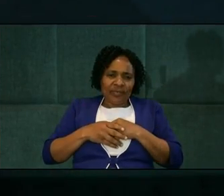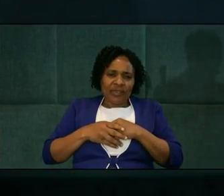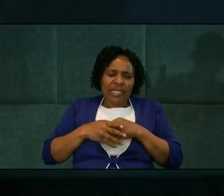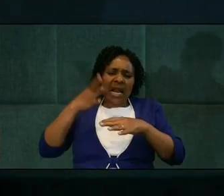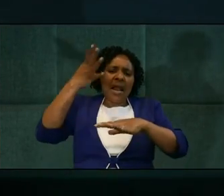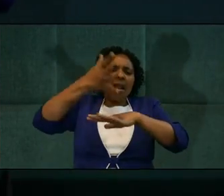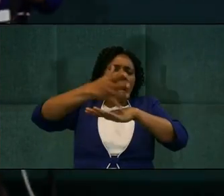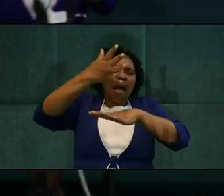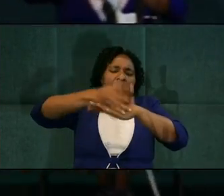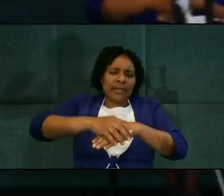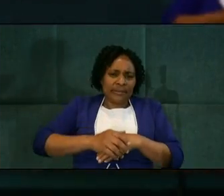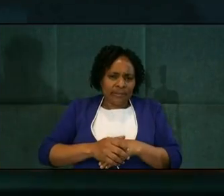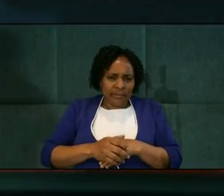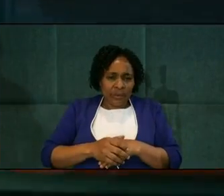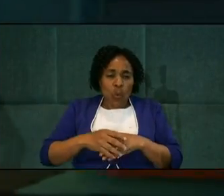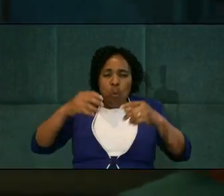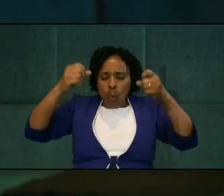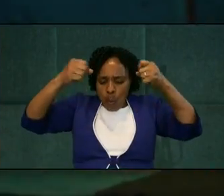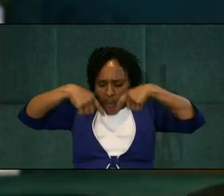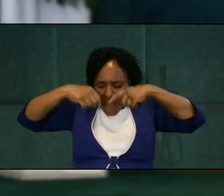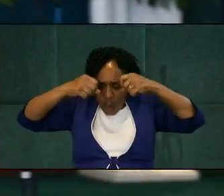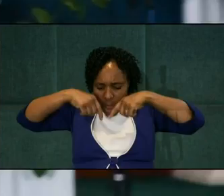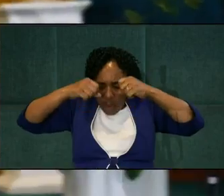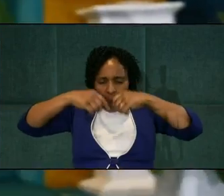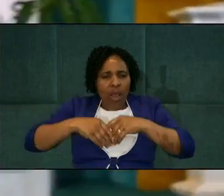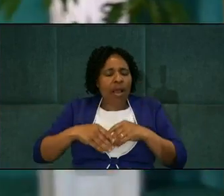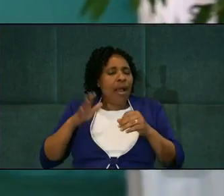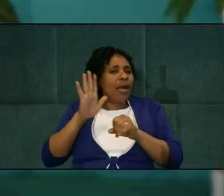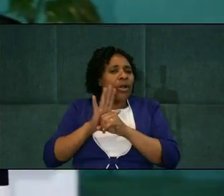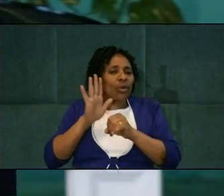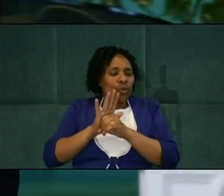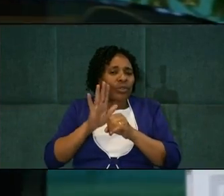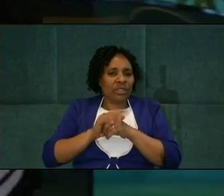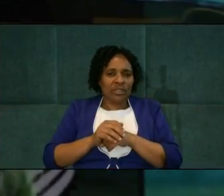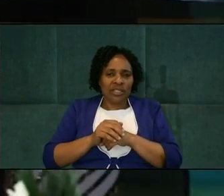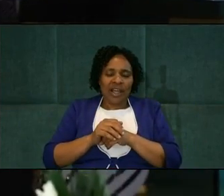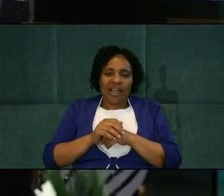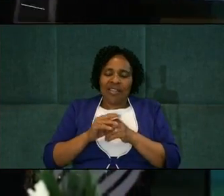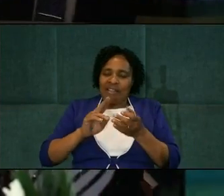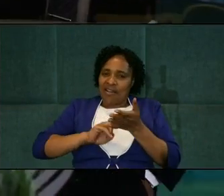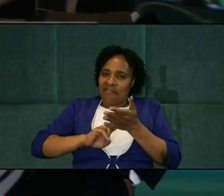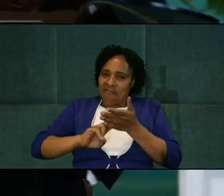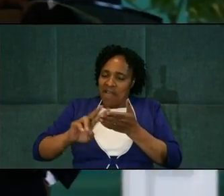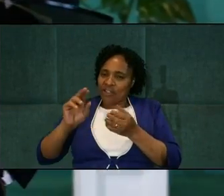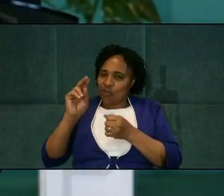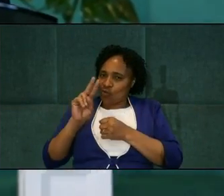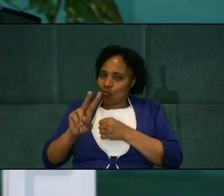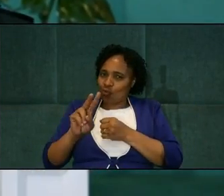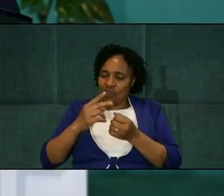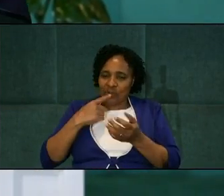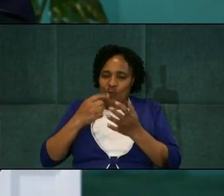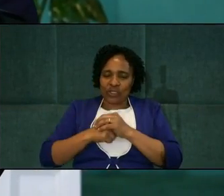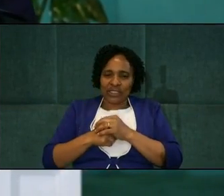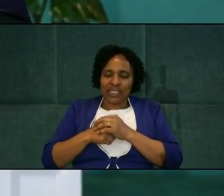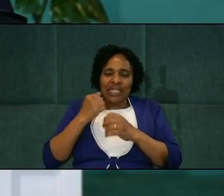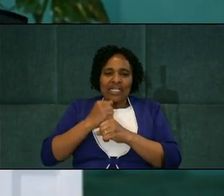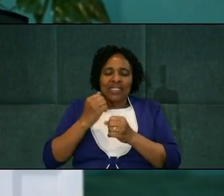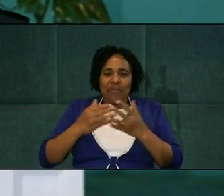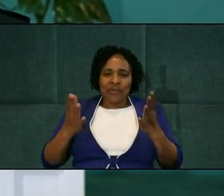Deceived, and they wept. And verse 2 says, let's go verse 2. Verse 2 tells us they did something